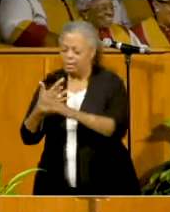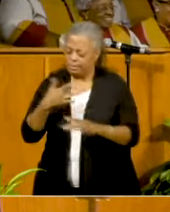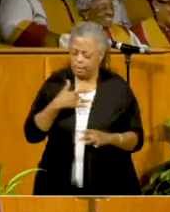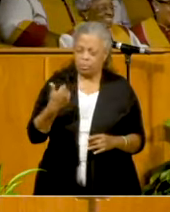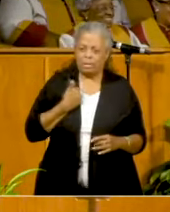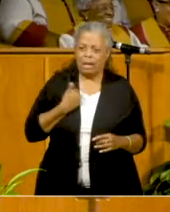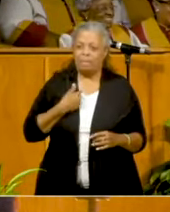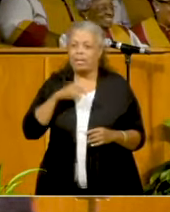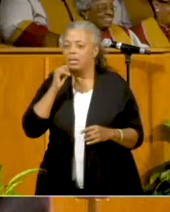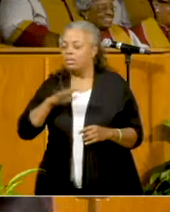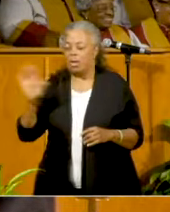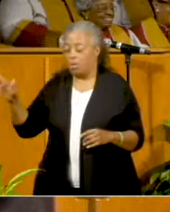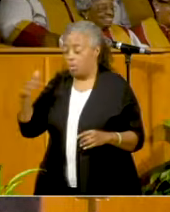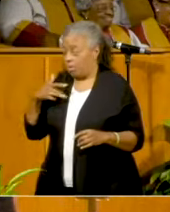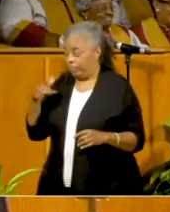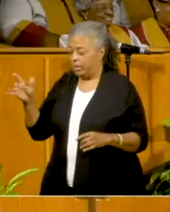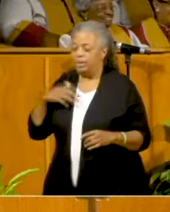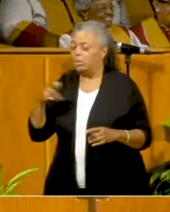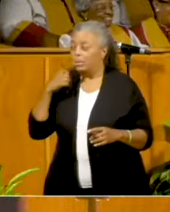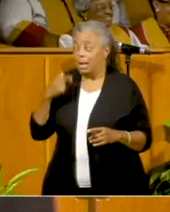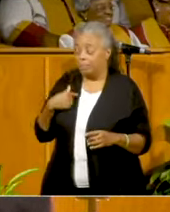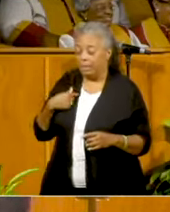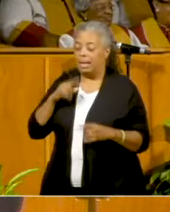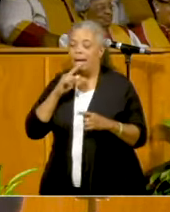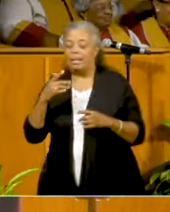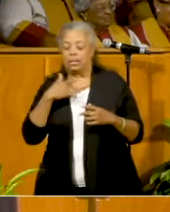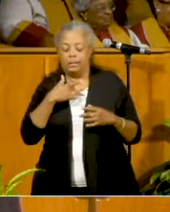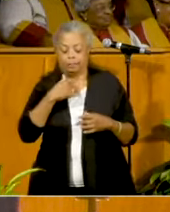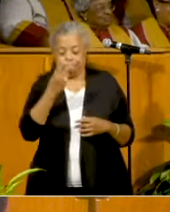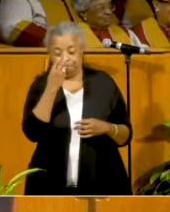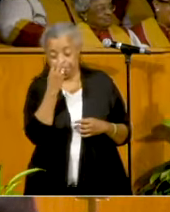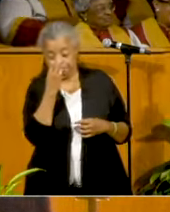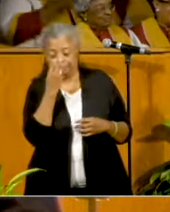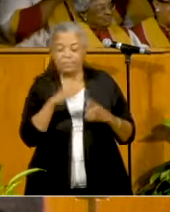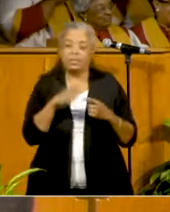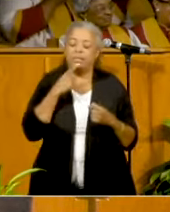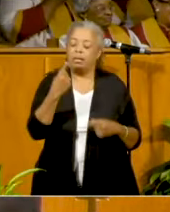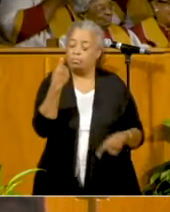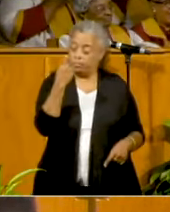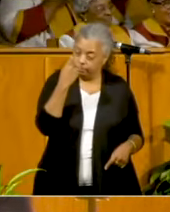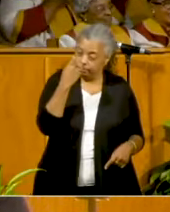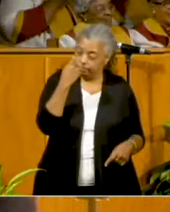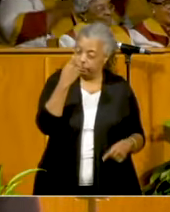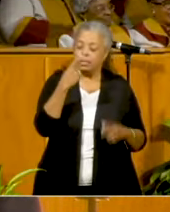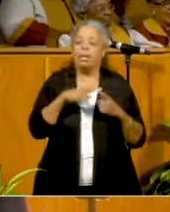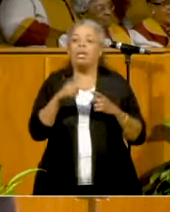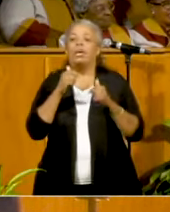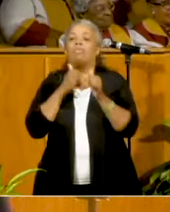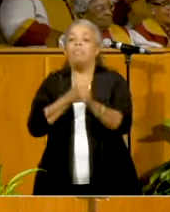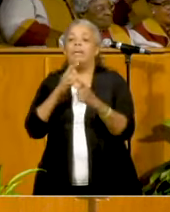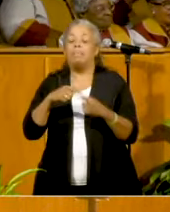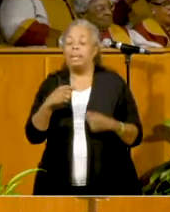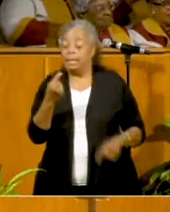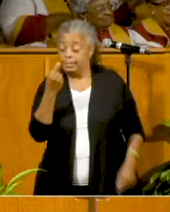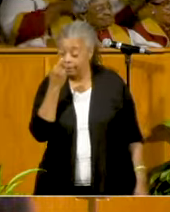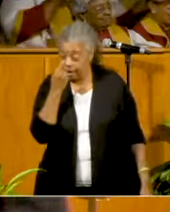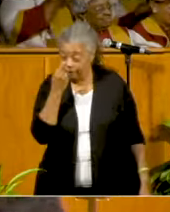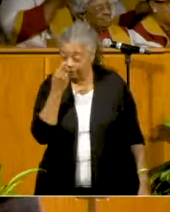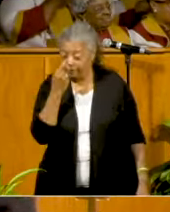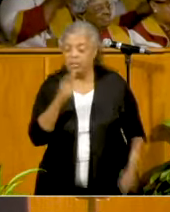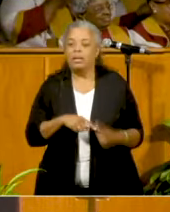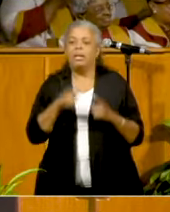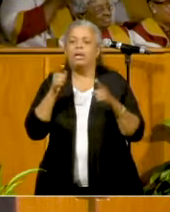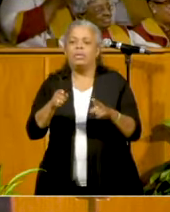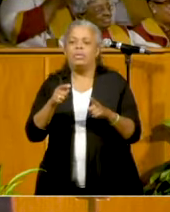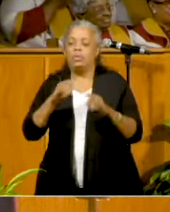I don't need you calling out my stuff. I need to call out my own stuff. Touch yourself and repeat after me, self,